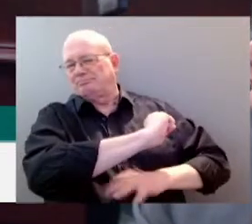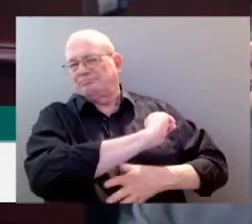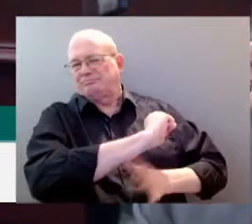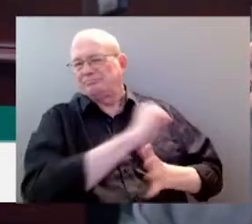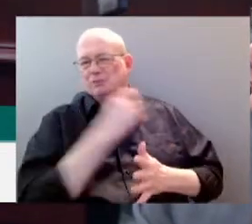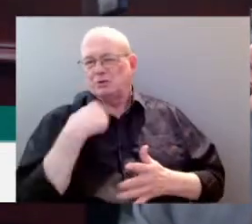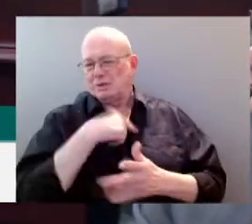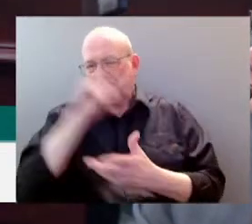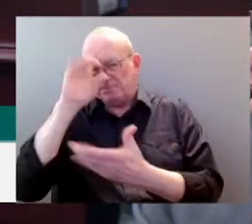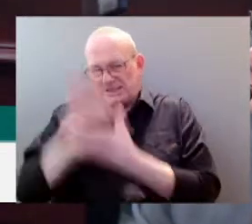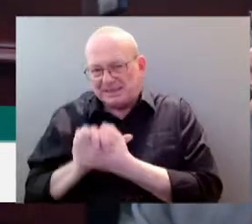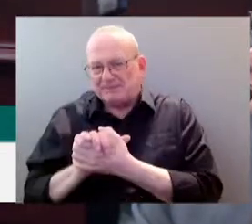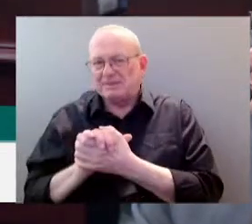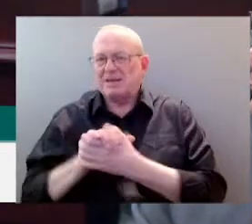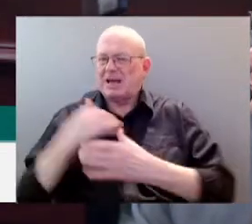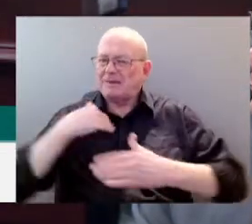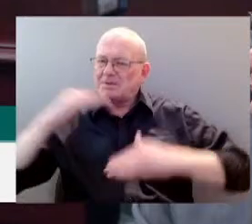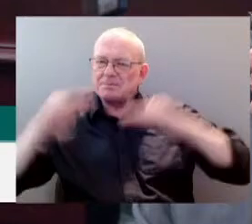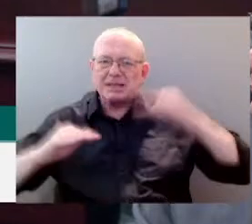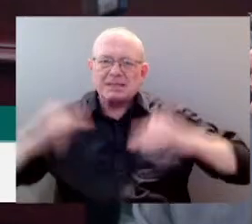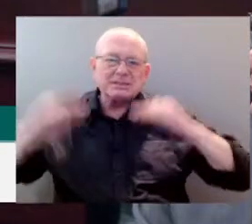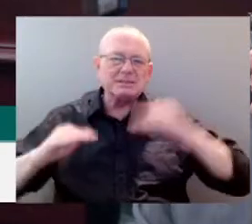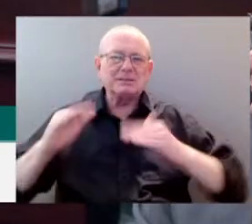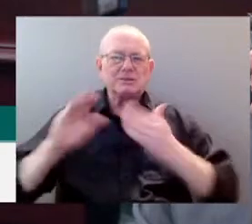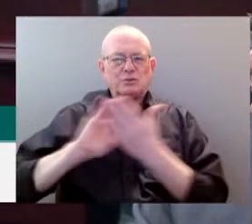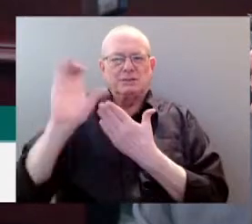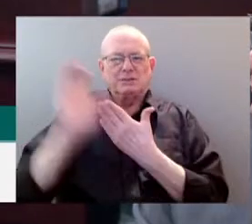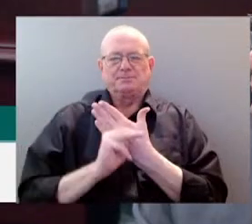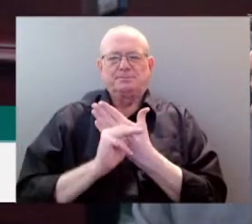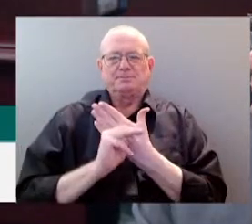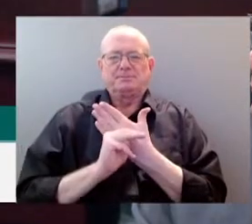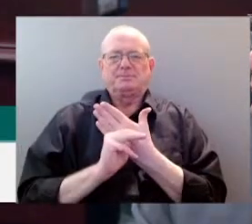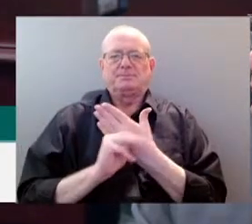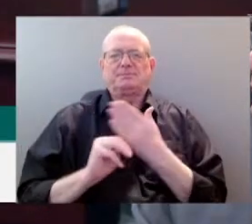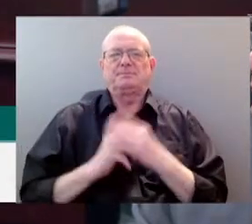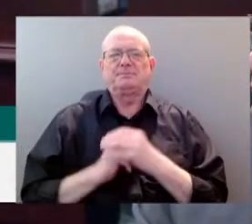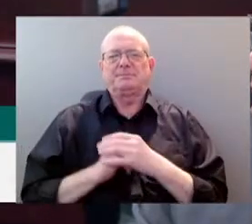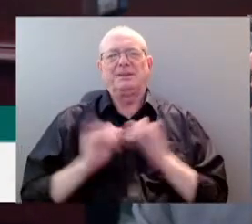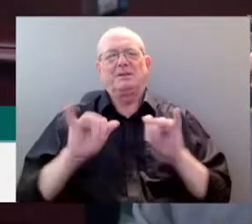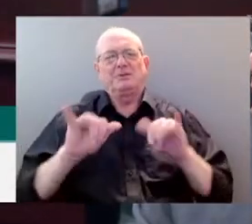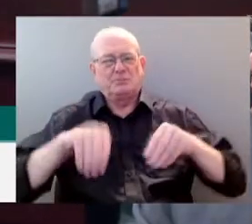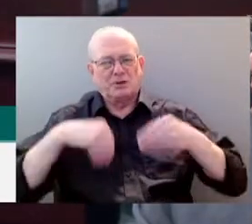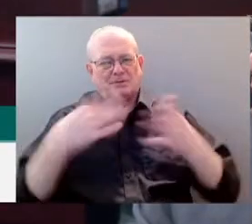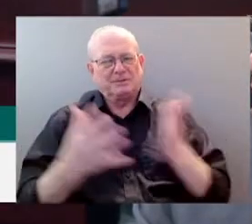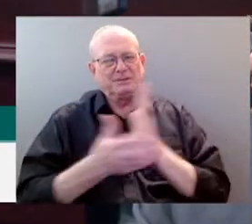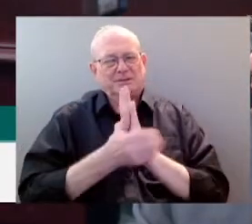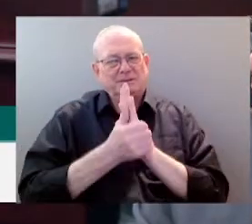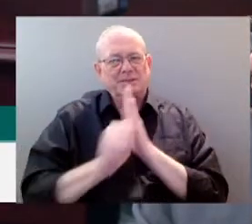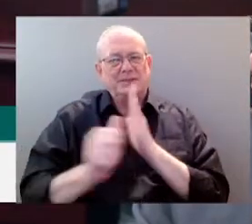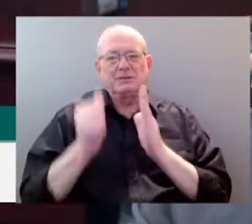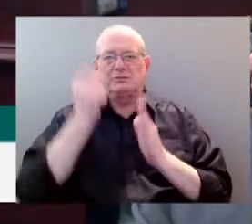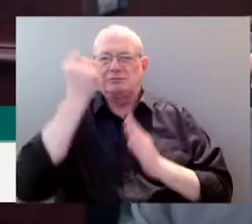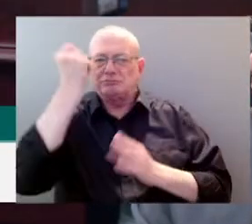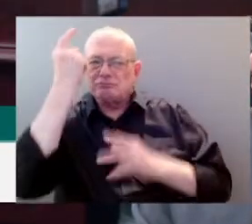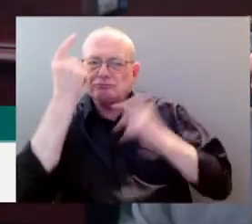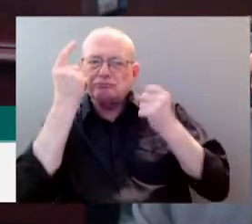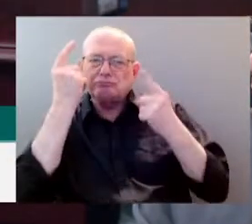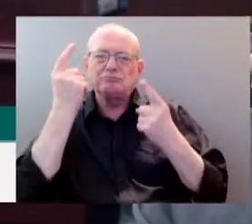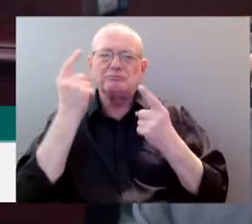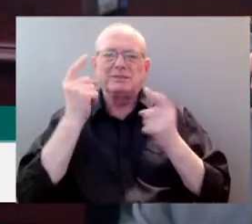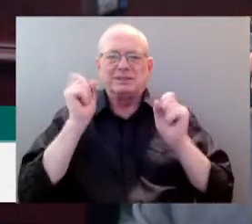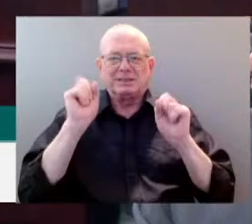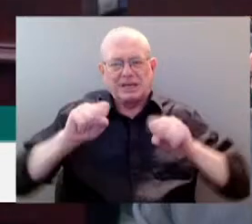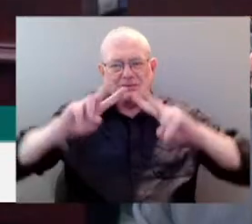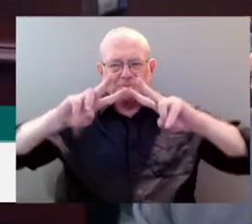balanced uh curriculum that gives them the skills the knowledge and the competencies that they need to succeed without